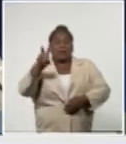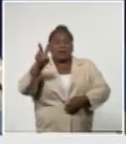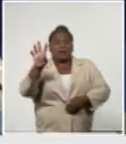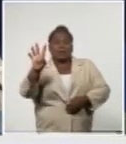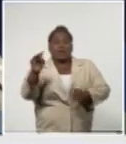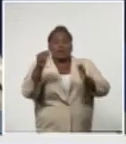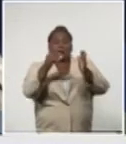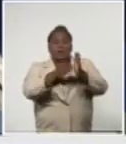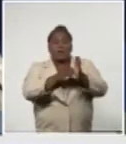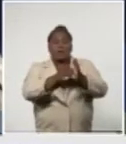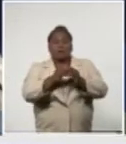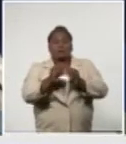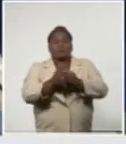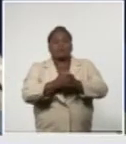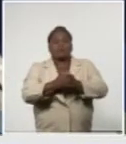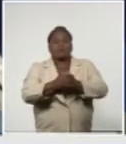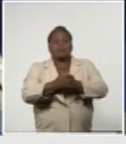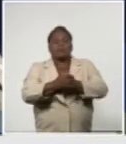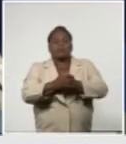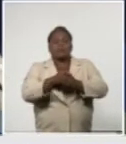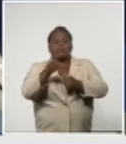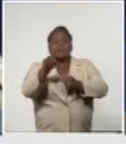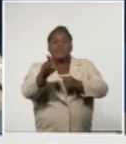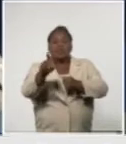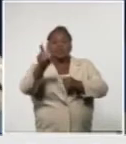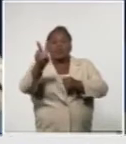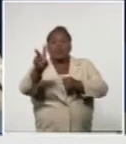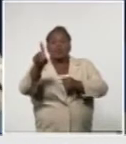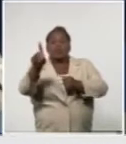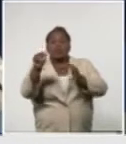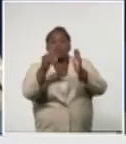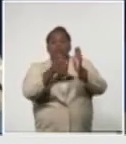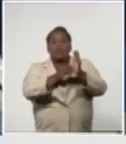34,720, and it already has